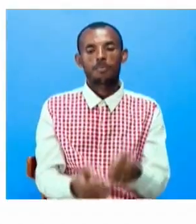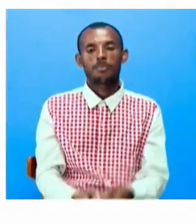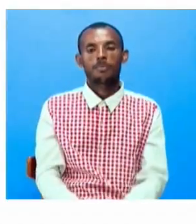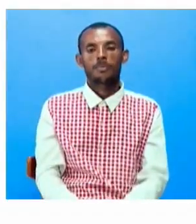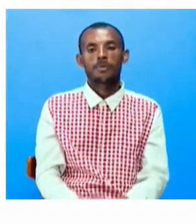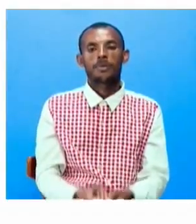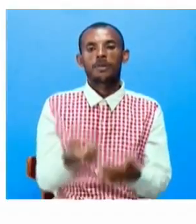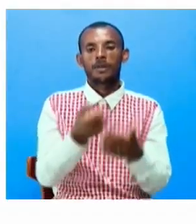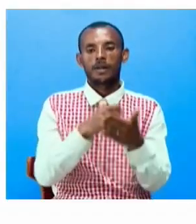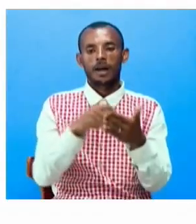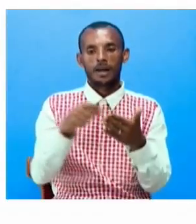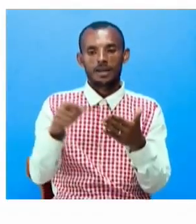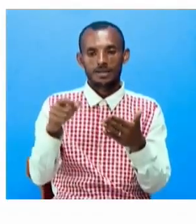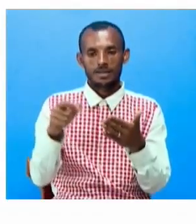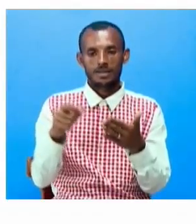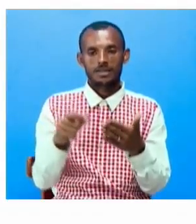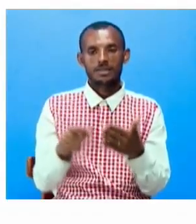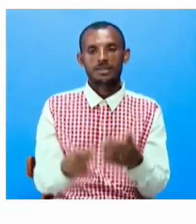Write